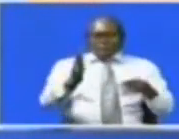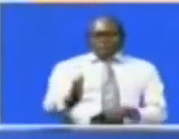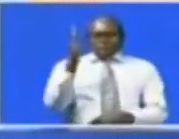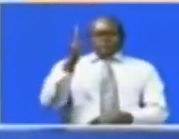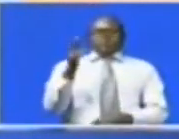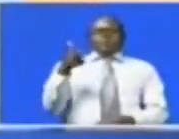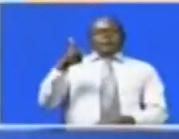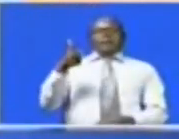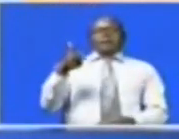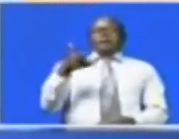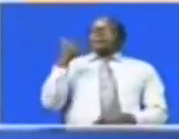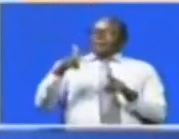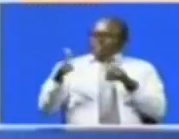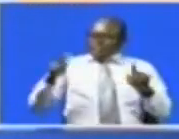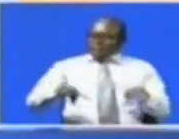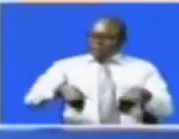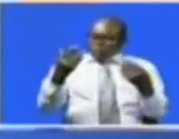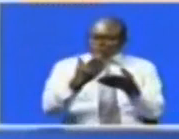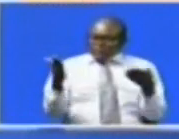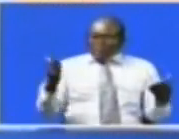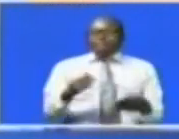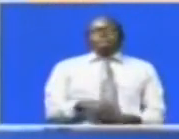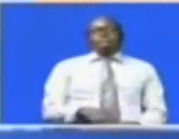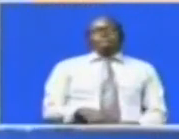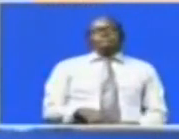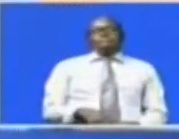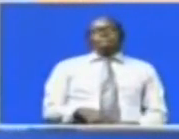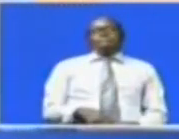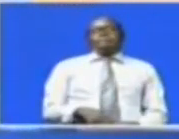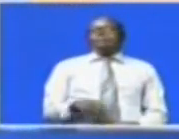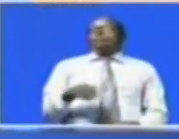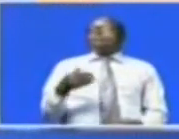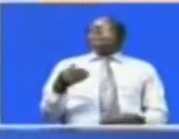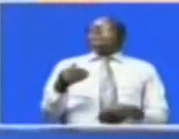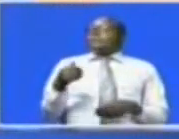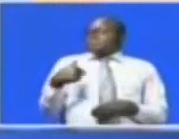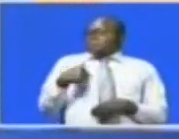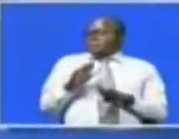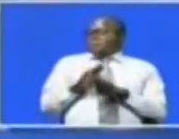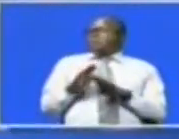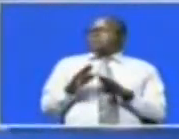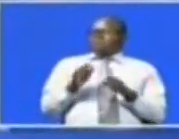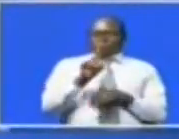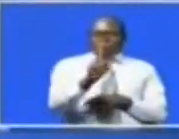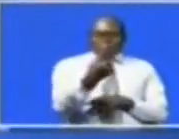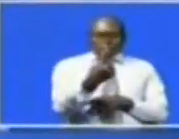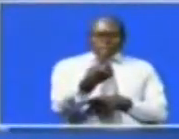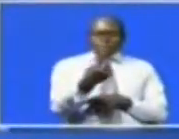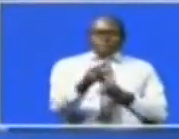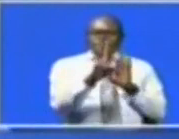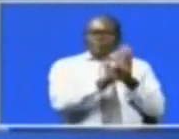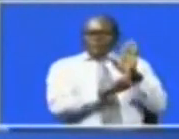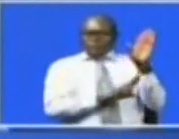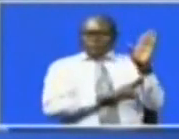I think we should start arming some. One, what criteria will be to do some? I'm not telling you. Briefly, what are one,